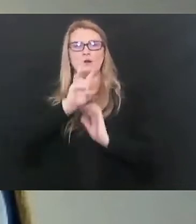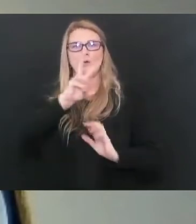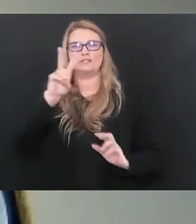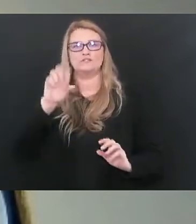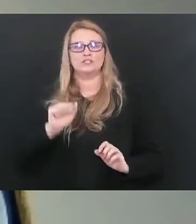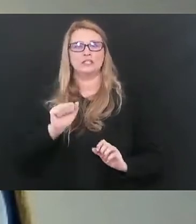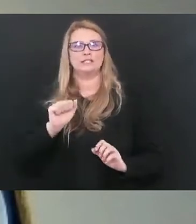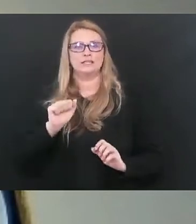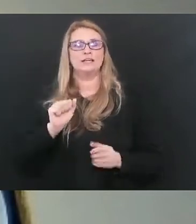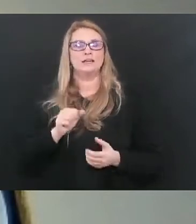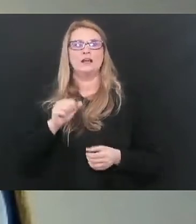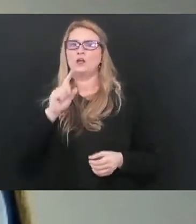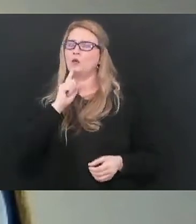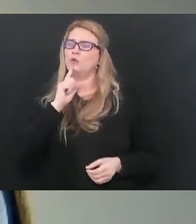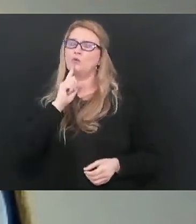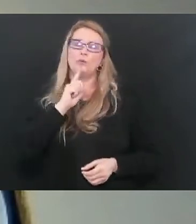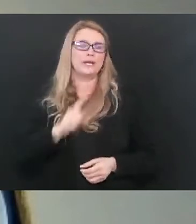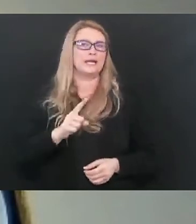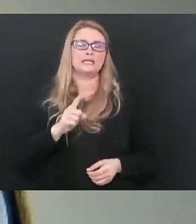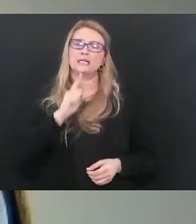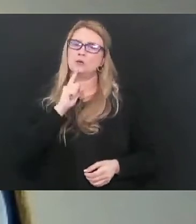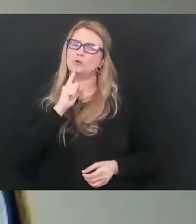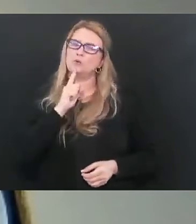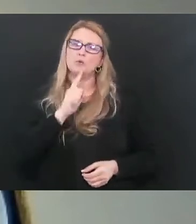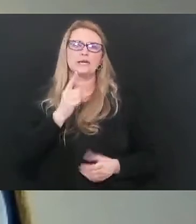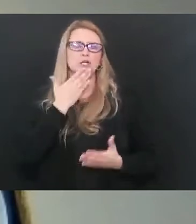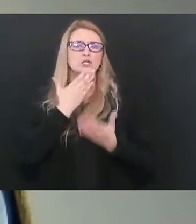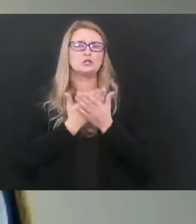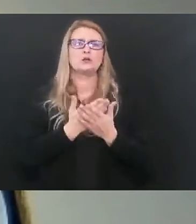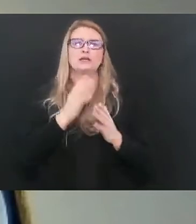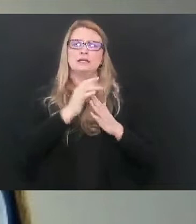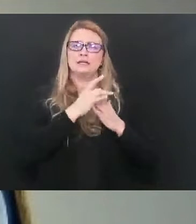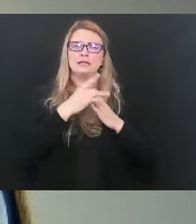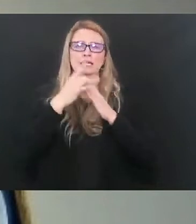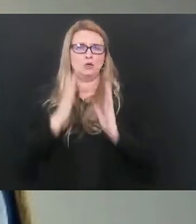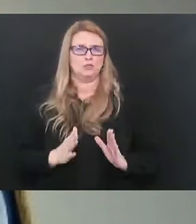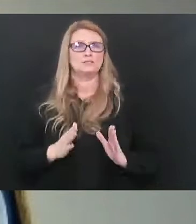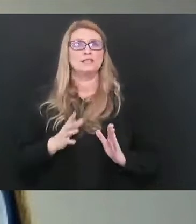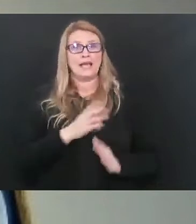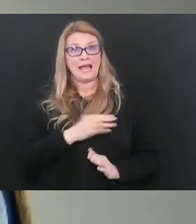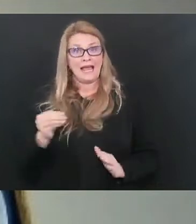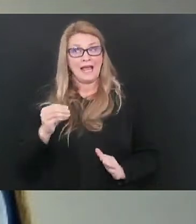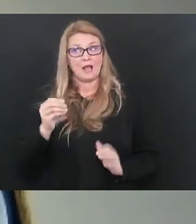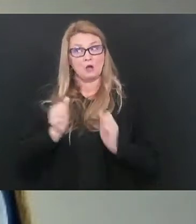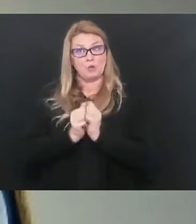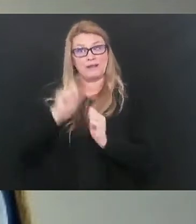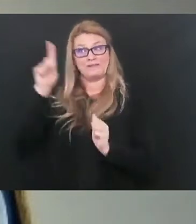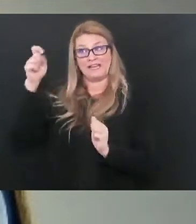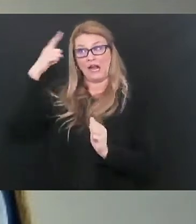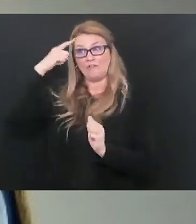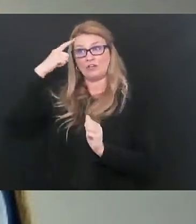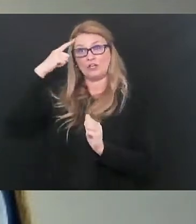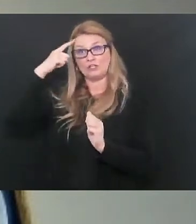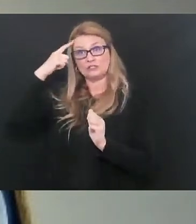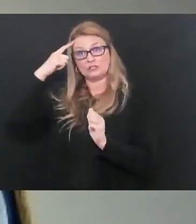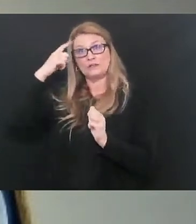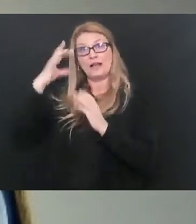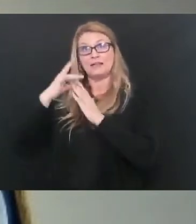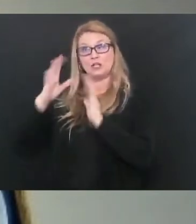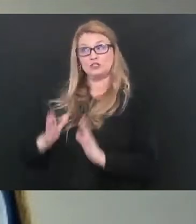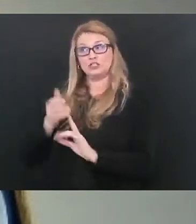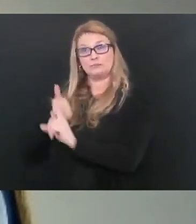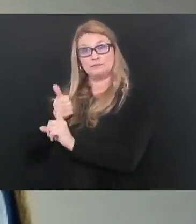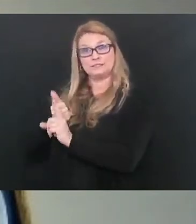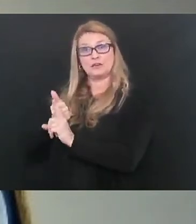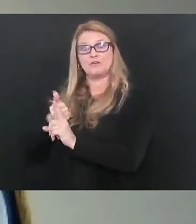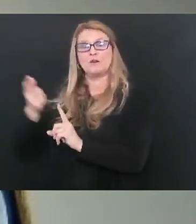morning. They are really tremendous leaders, and with the governor's leadership, which has just been focused